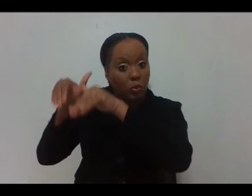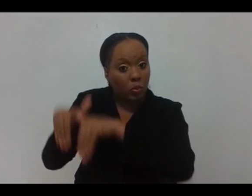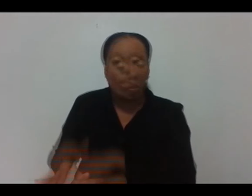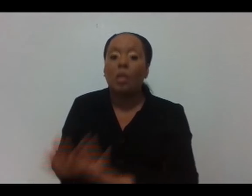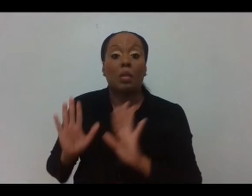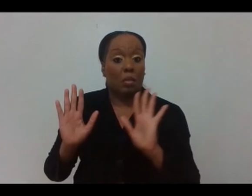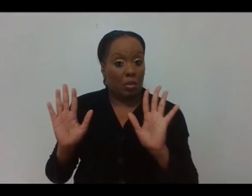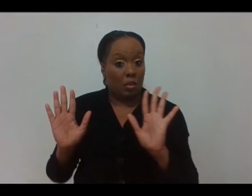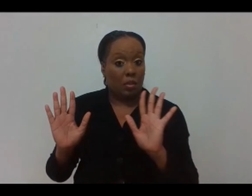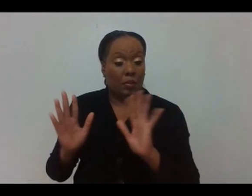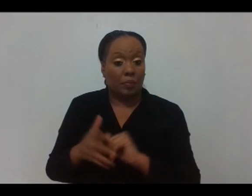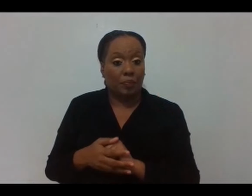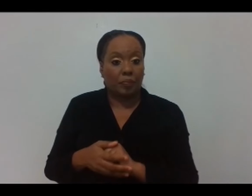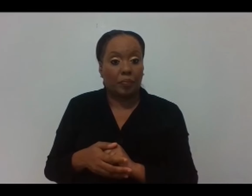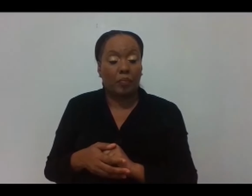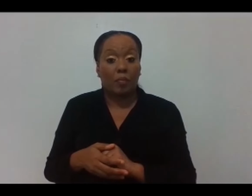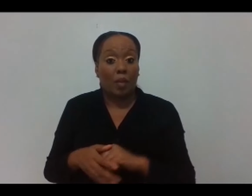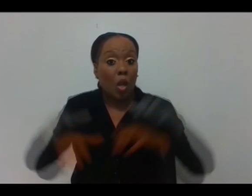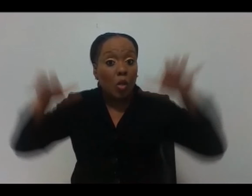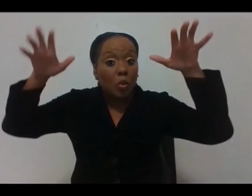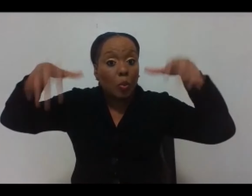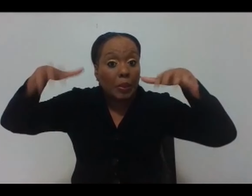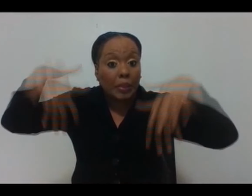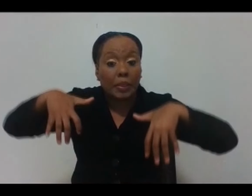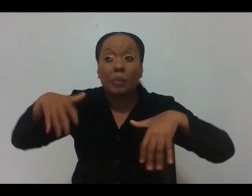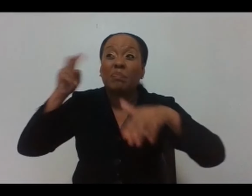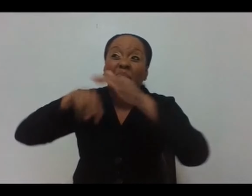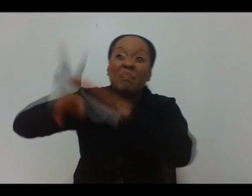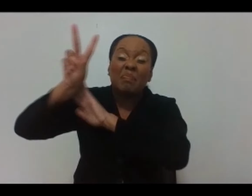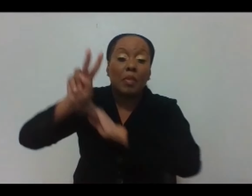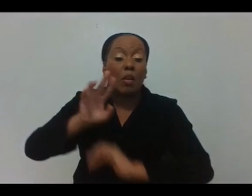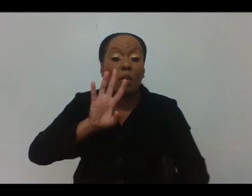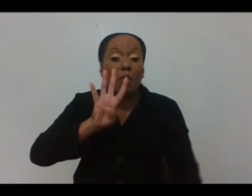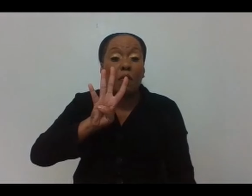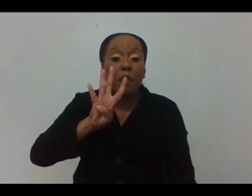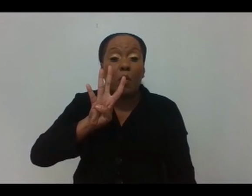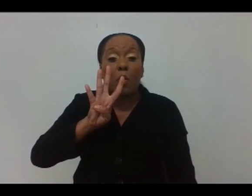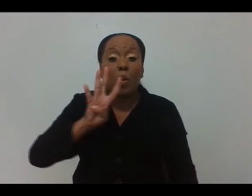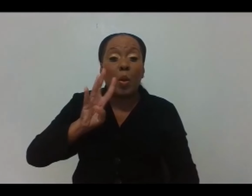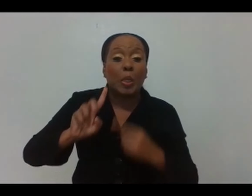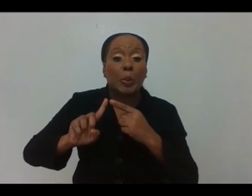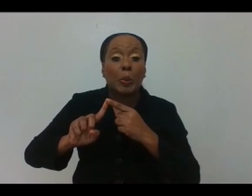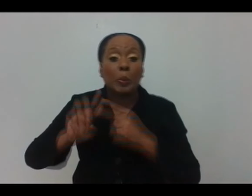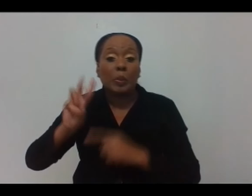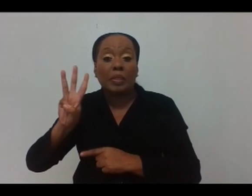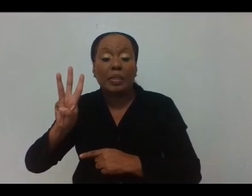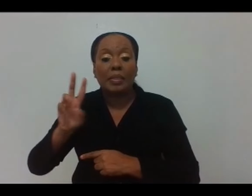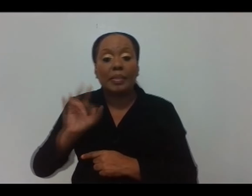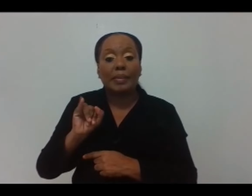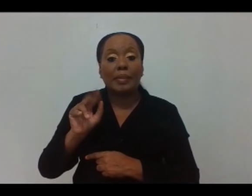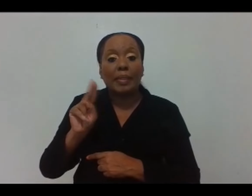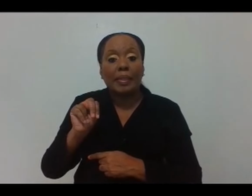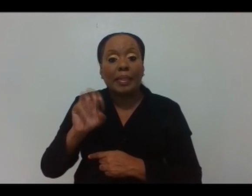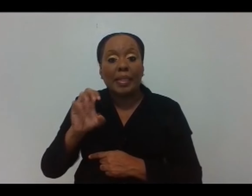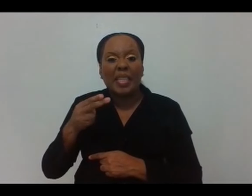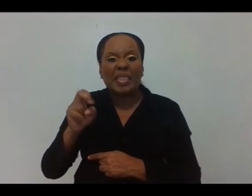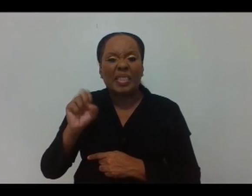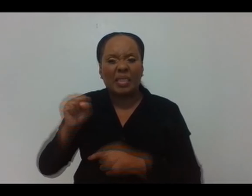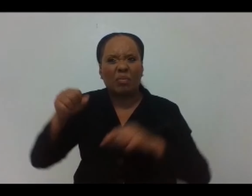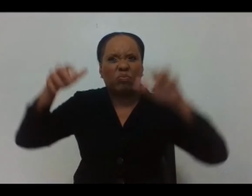water. From the rainfall side of things, we're predicting 4 to 6 inches of rainfall, and so flash flood warnings may go